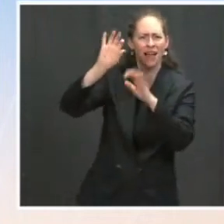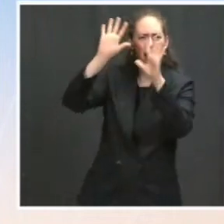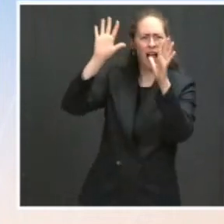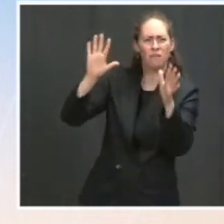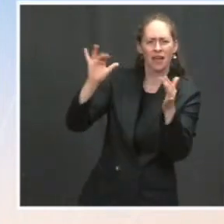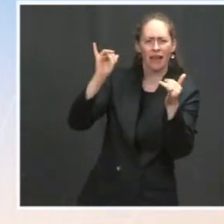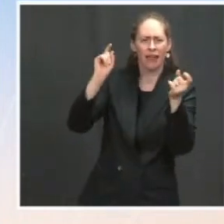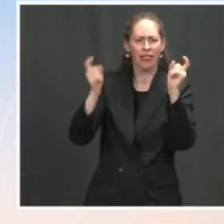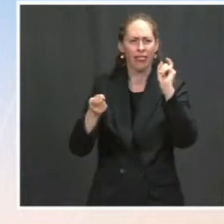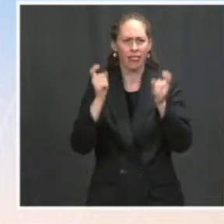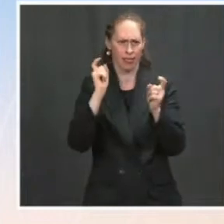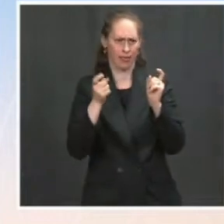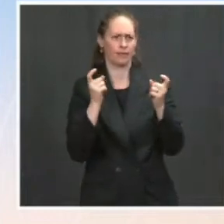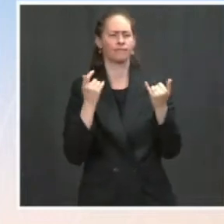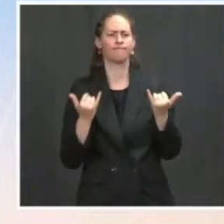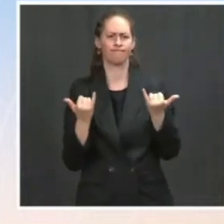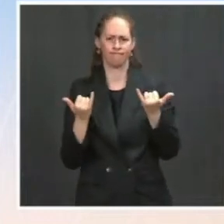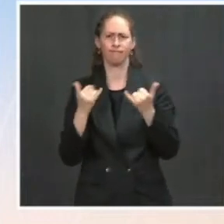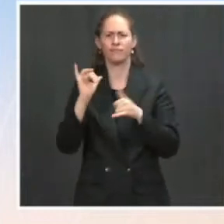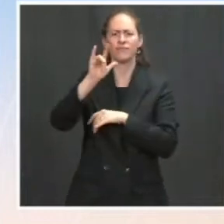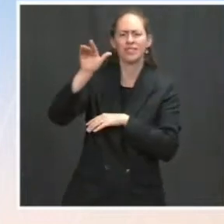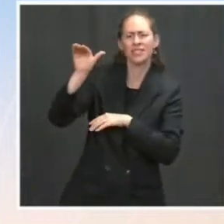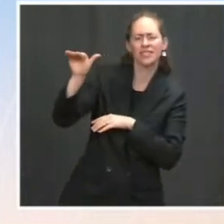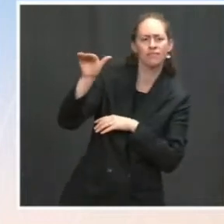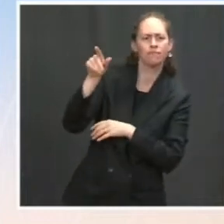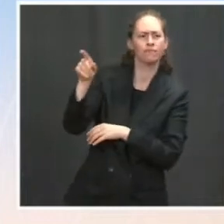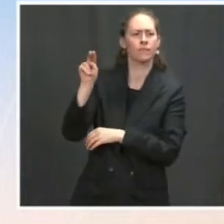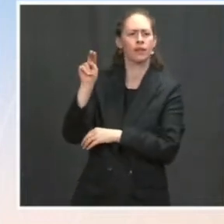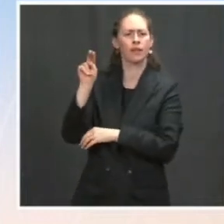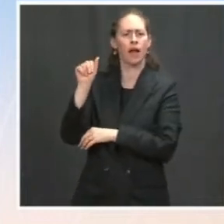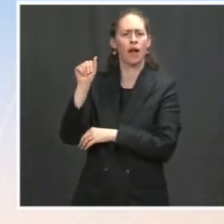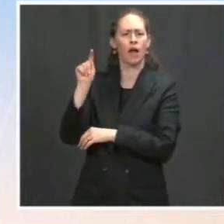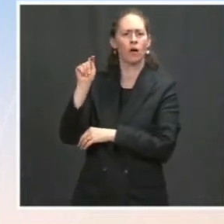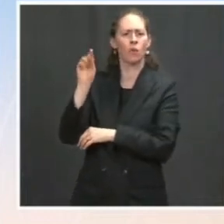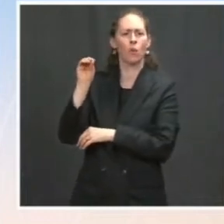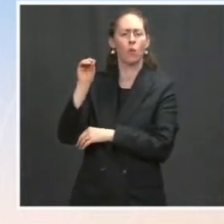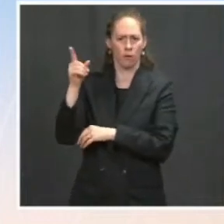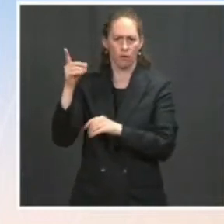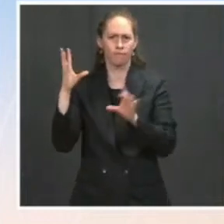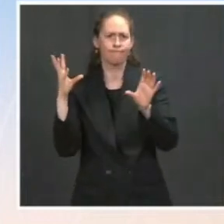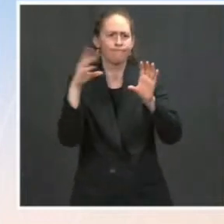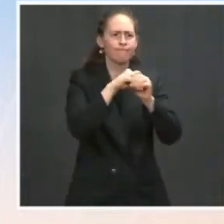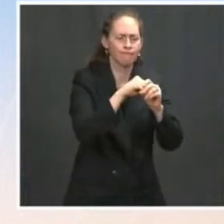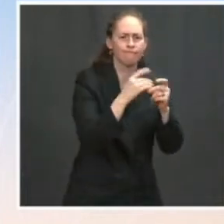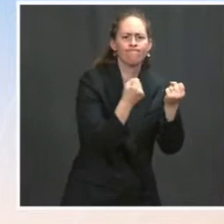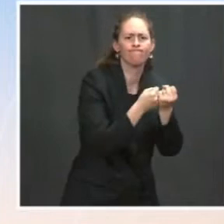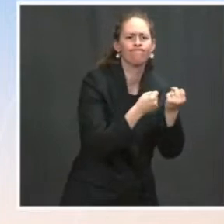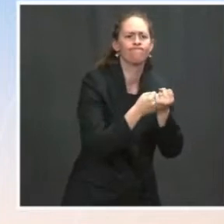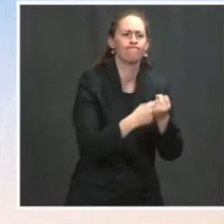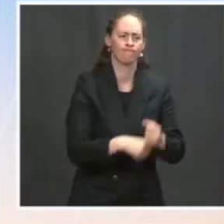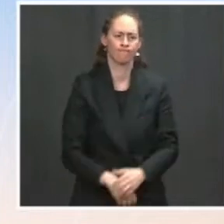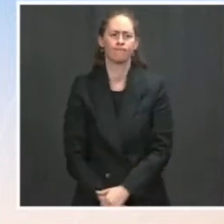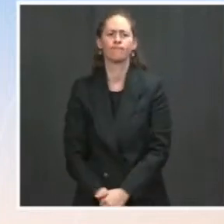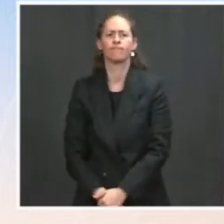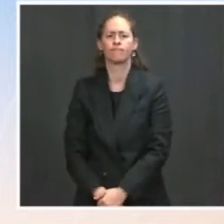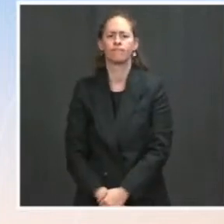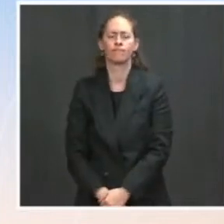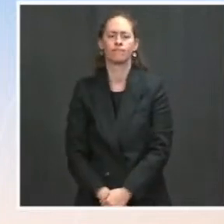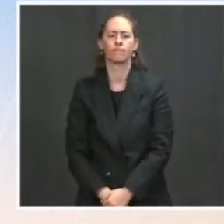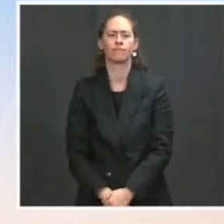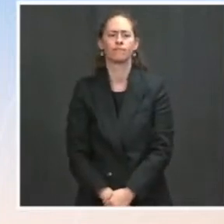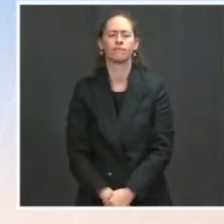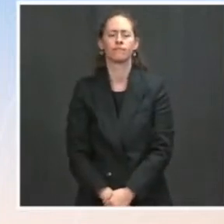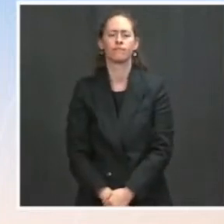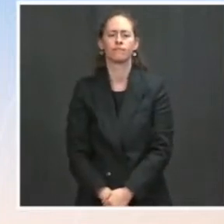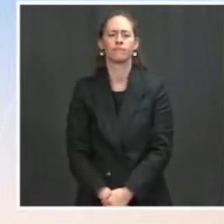their resilience against harmful economic and political actions by our strategic competitors. In addition, he welcomed the opportunity to